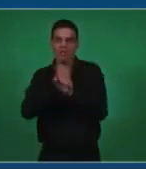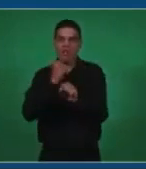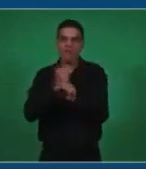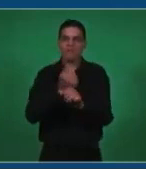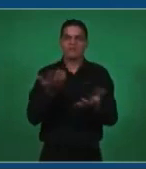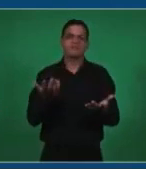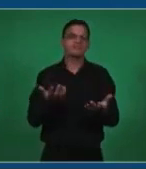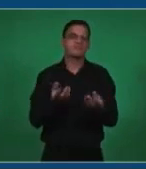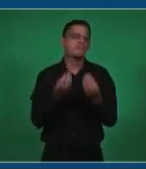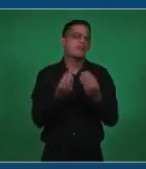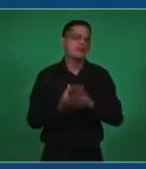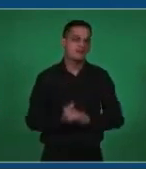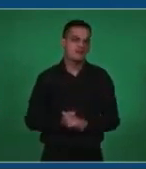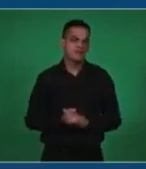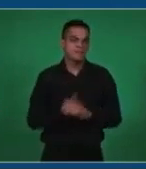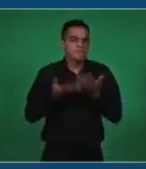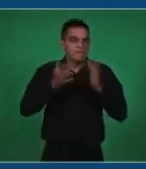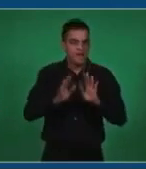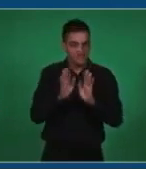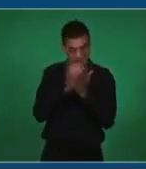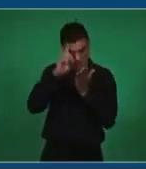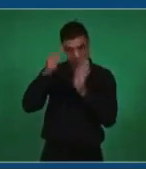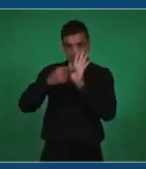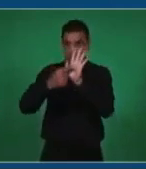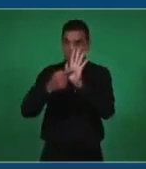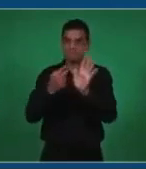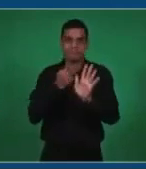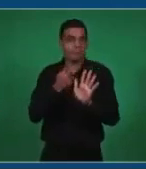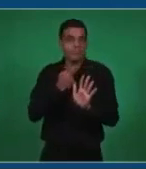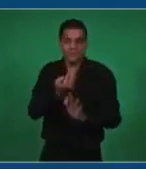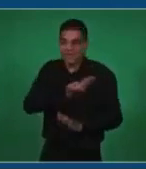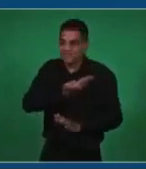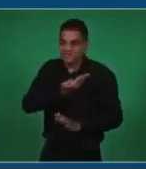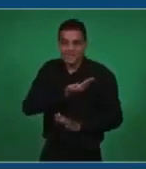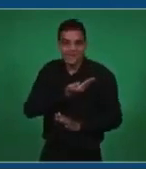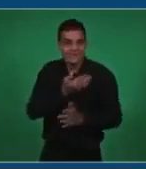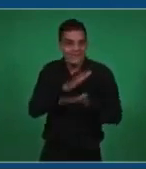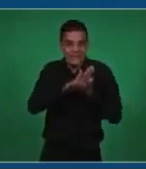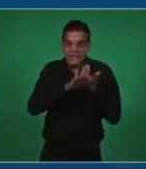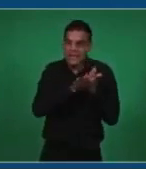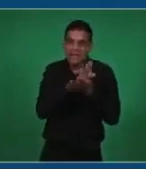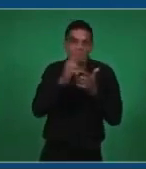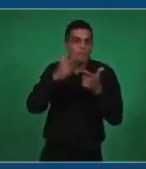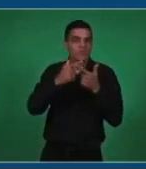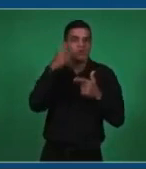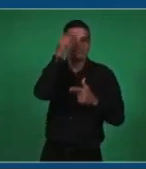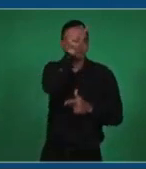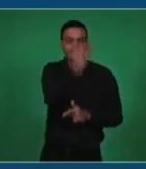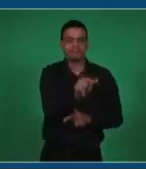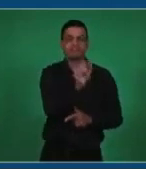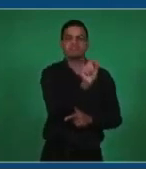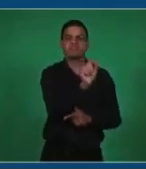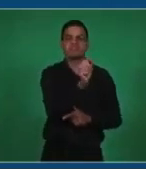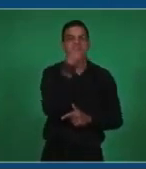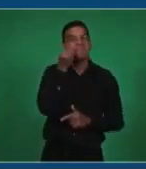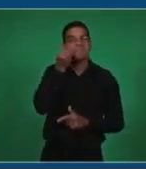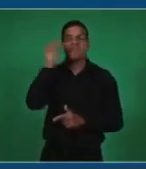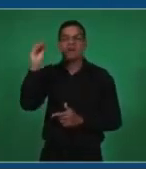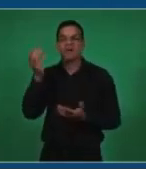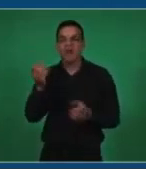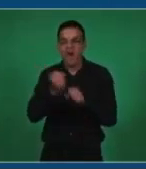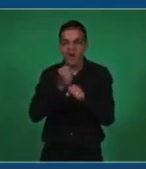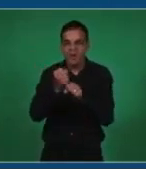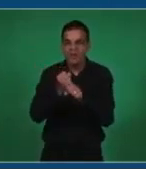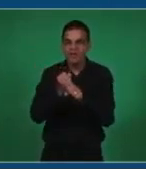this. The Lord isn't even speak about people that has the apostasy of the faith. They deny